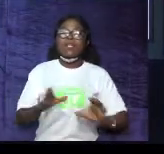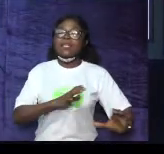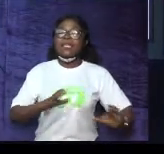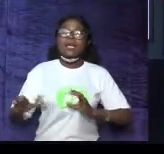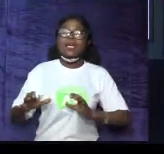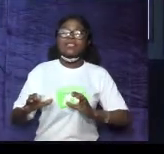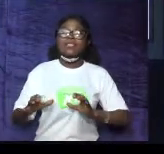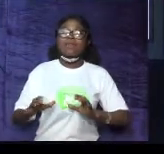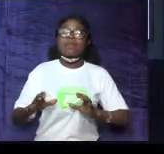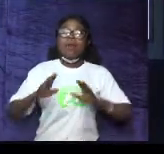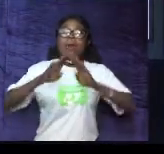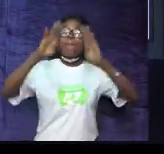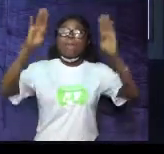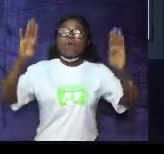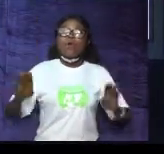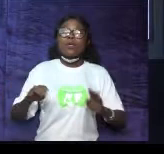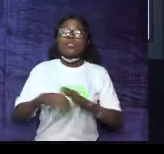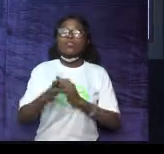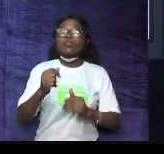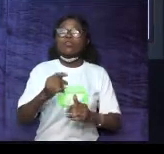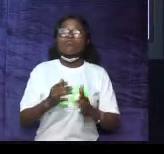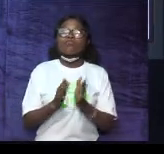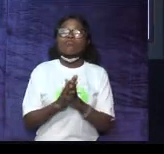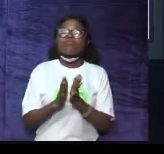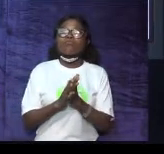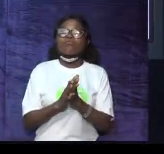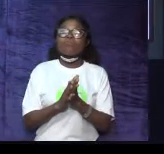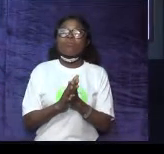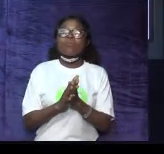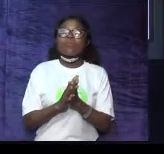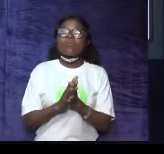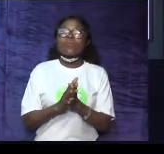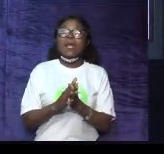Do you have an interactive board like this in your school?